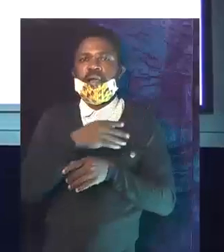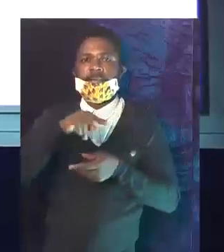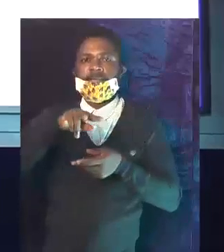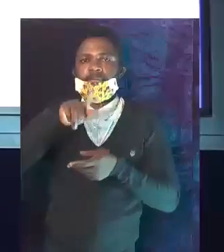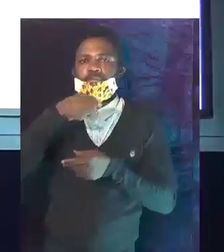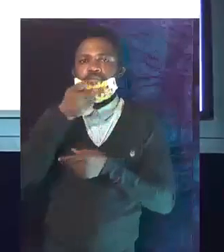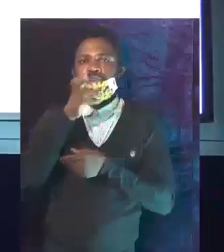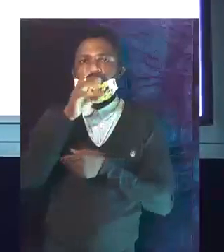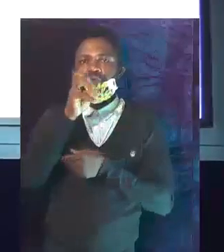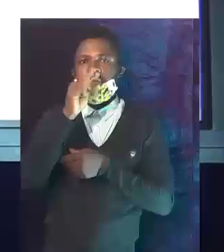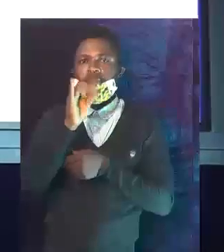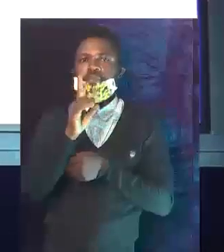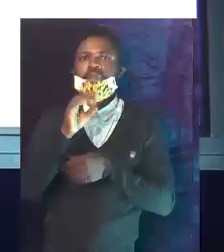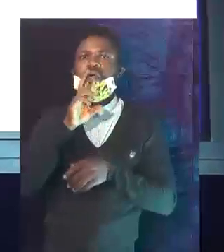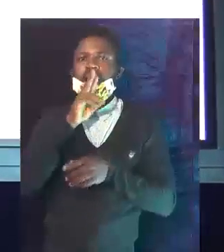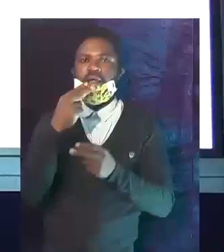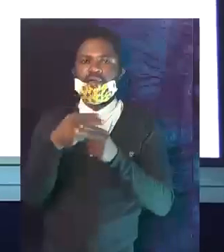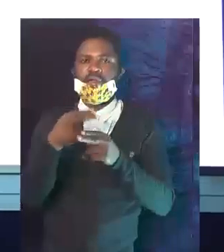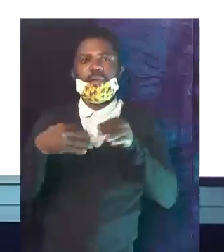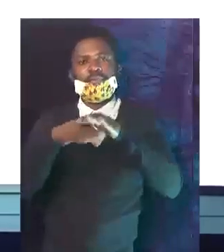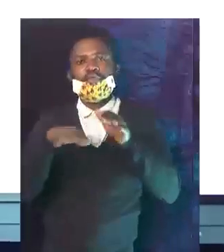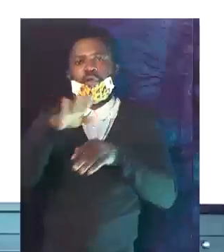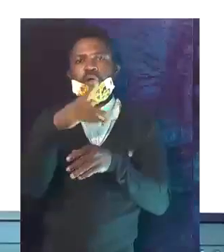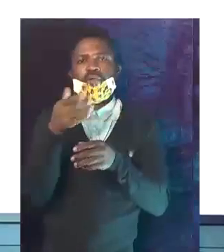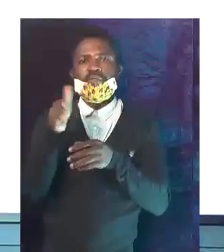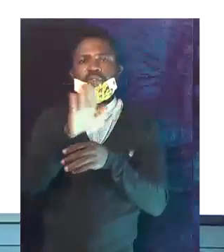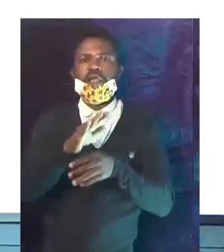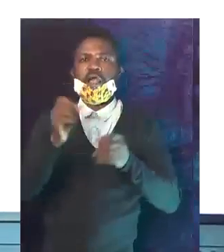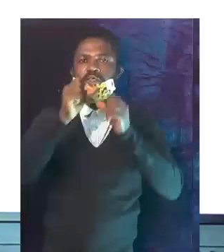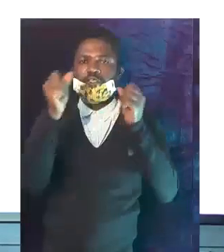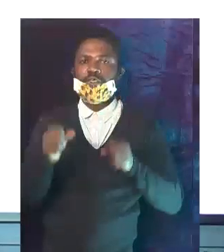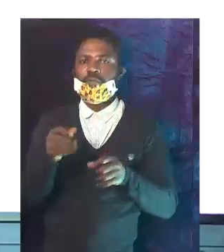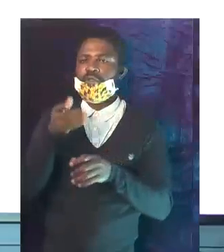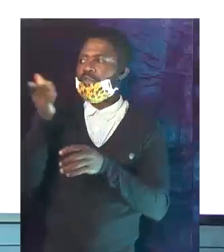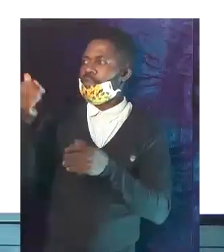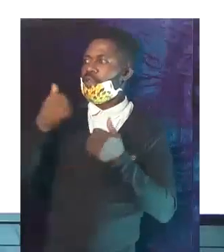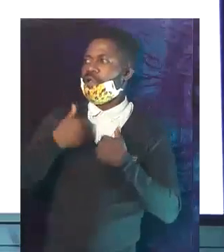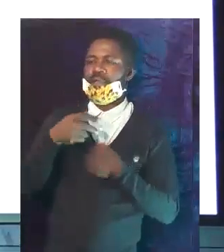based on the shape of their base. This has a pentagonal base.